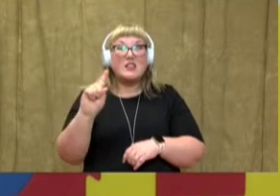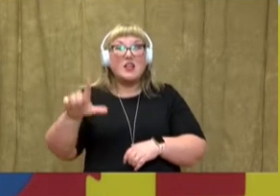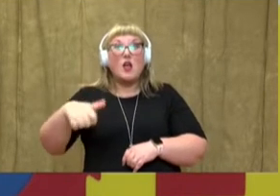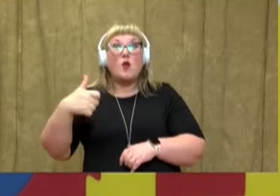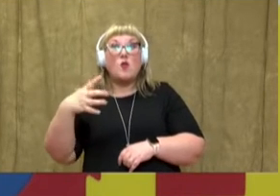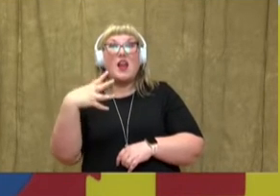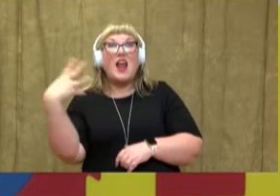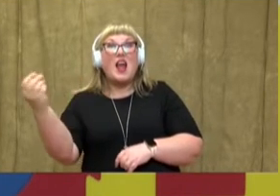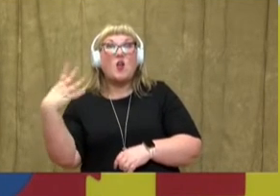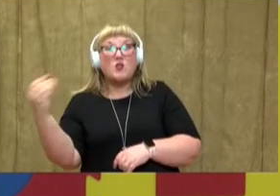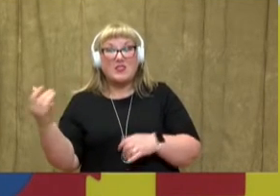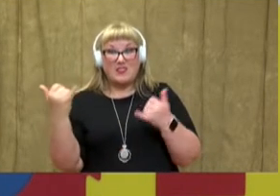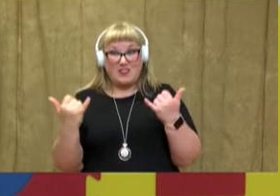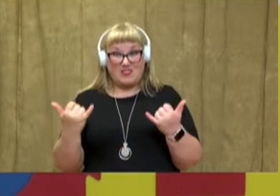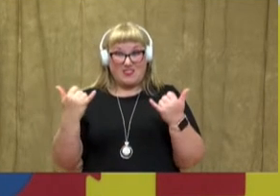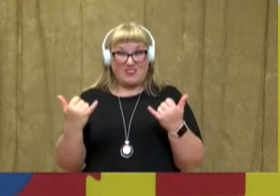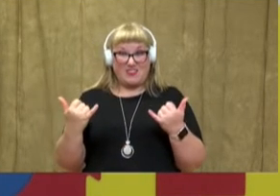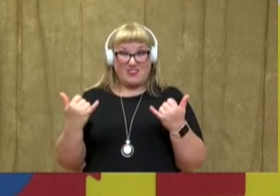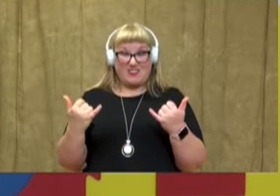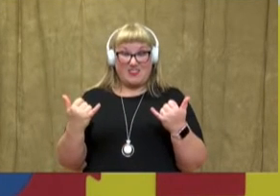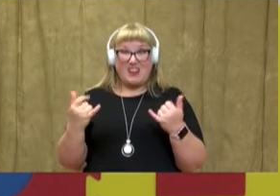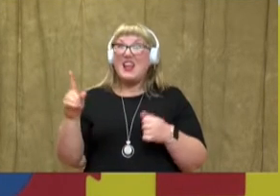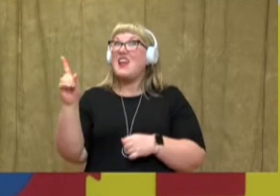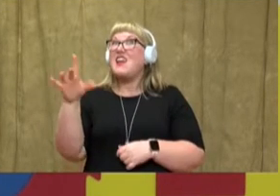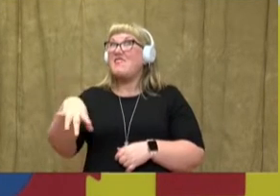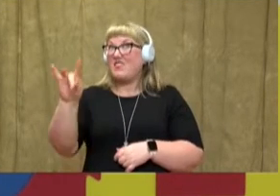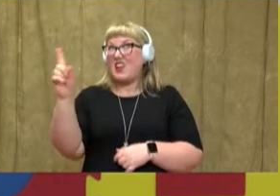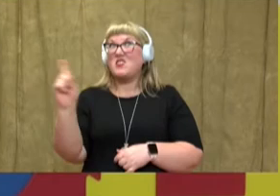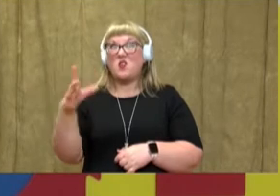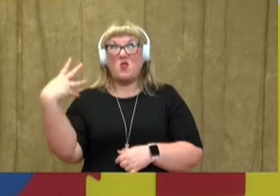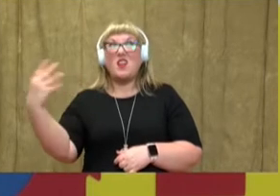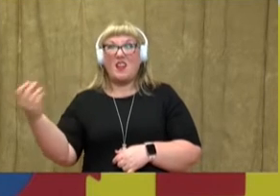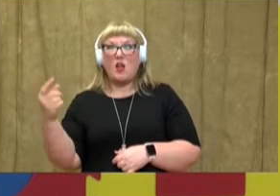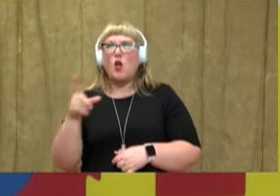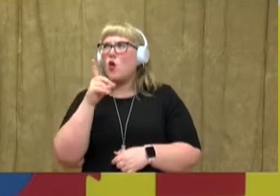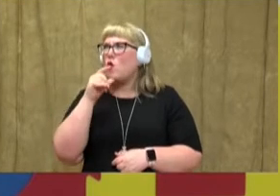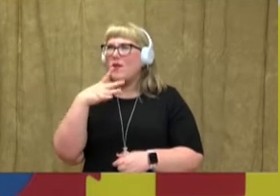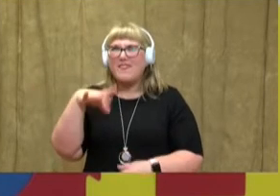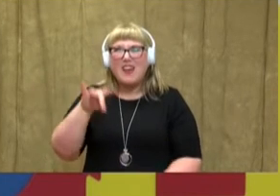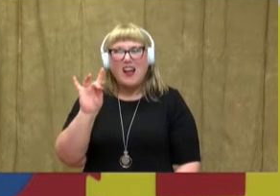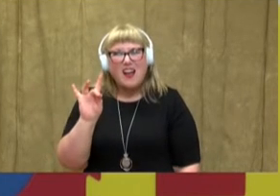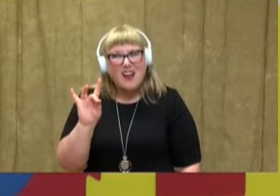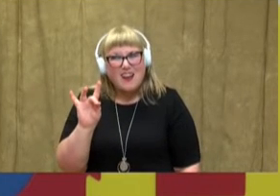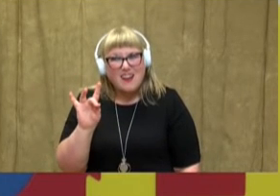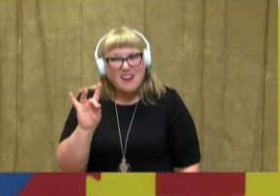outside today. Ollie the word bird found someone. I wonder who he found.